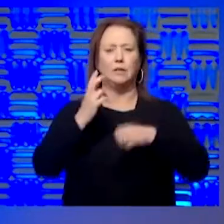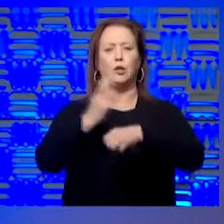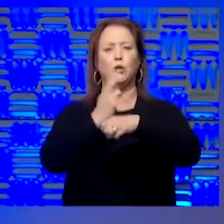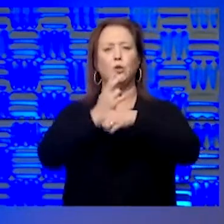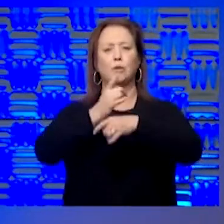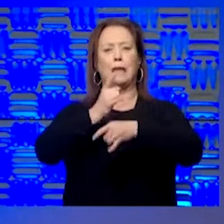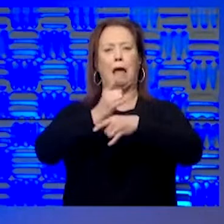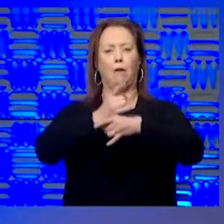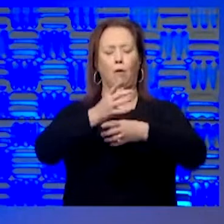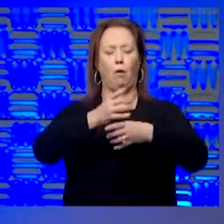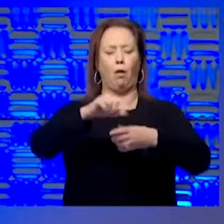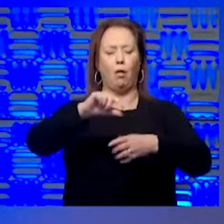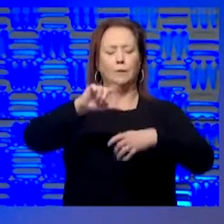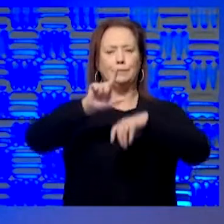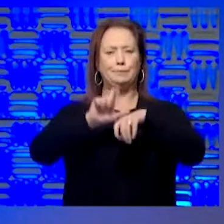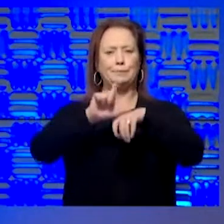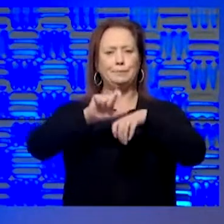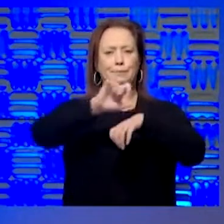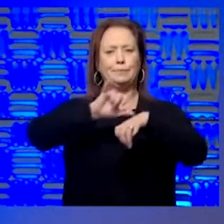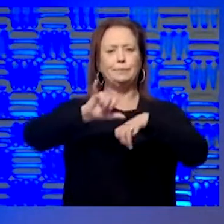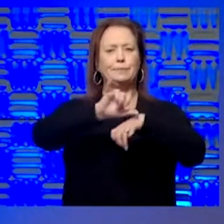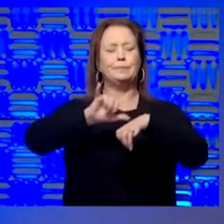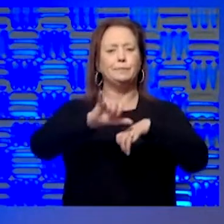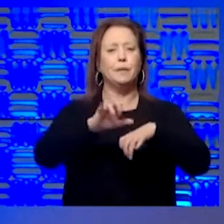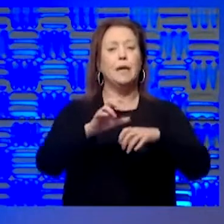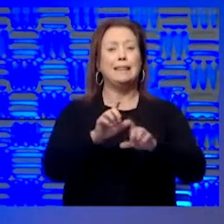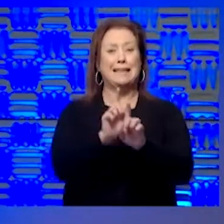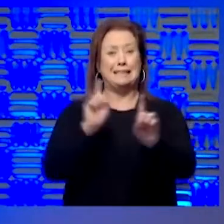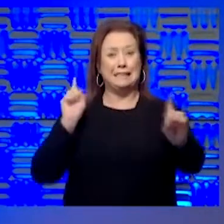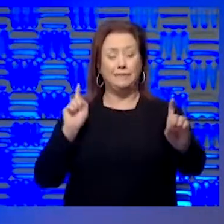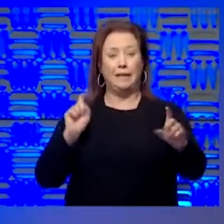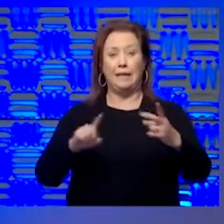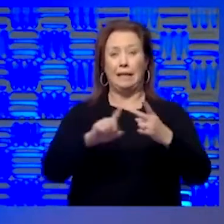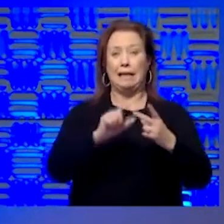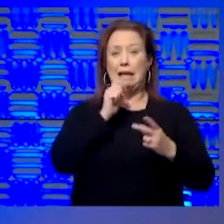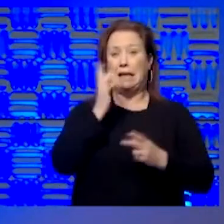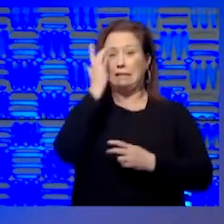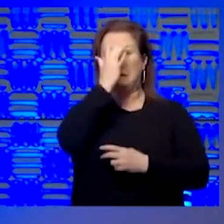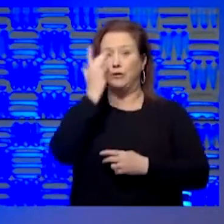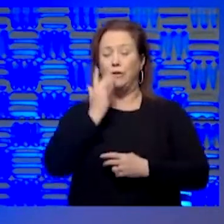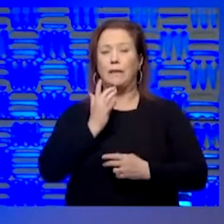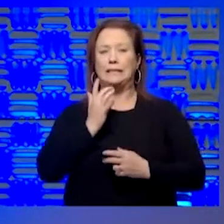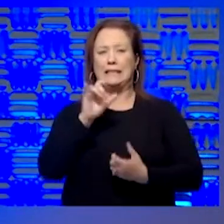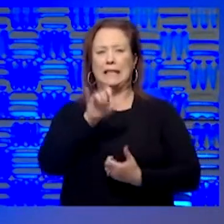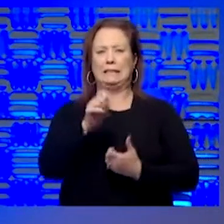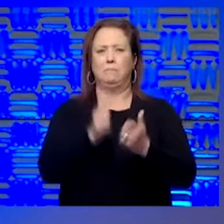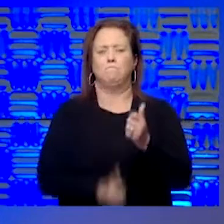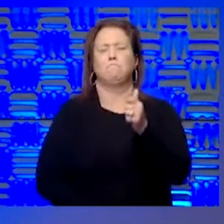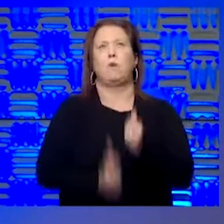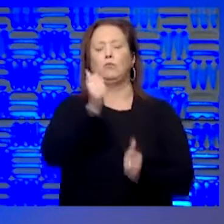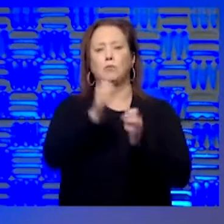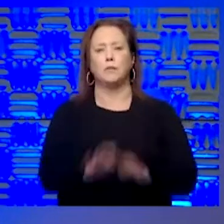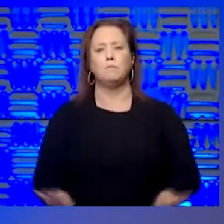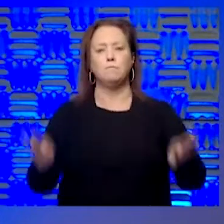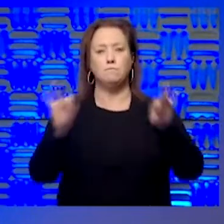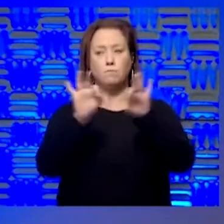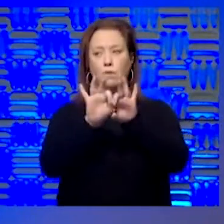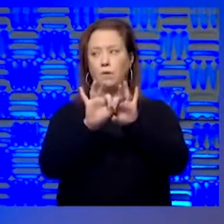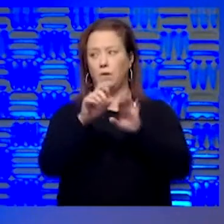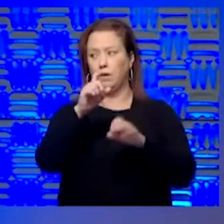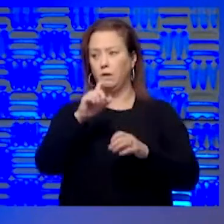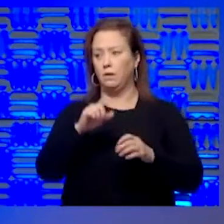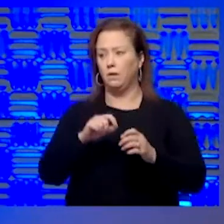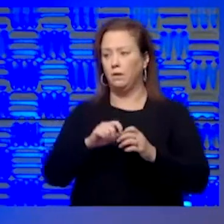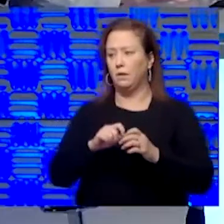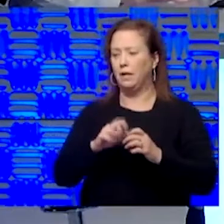alcohol gel that's there. And I think the 6 feet away and the not touching your face are most vitally important for that type of thing.